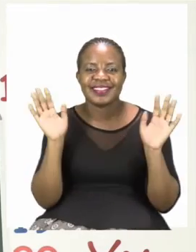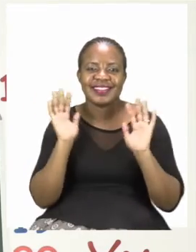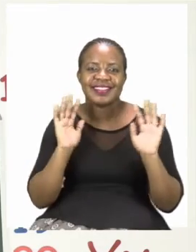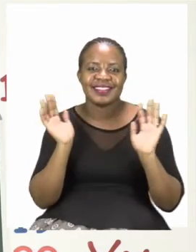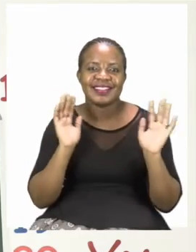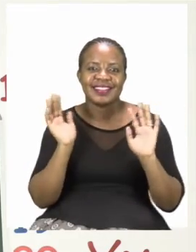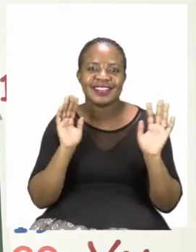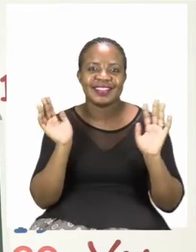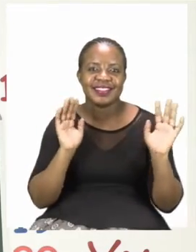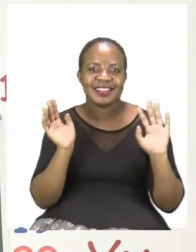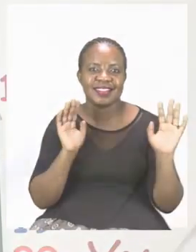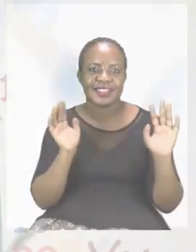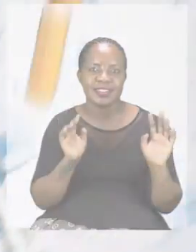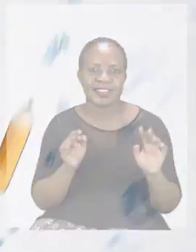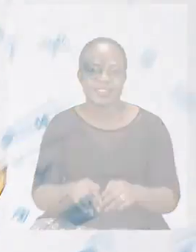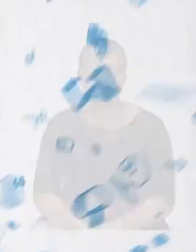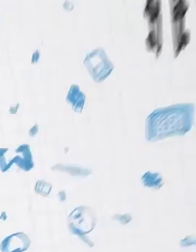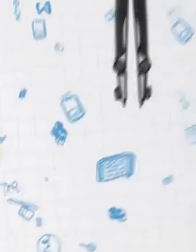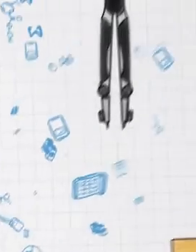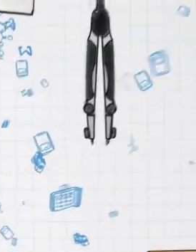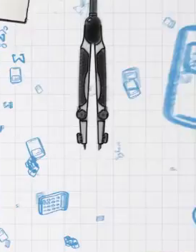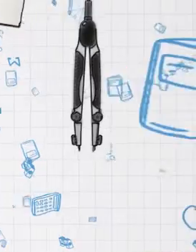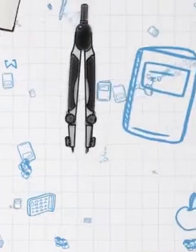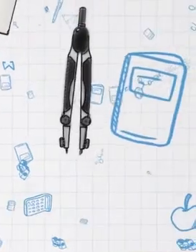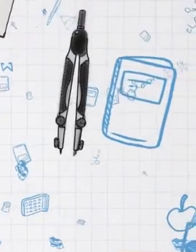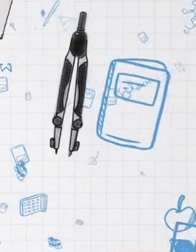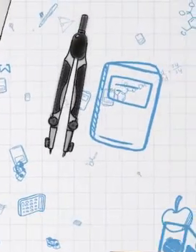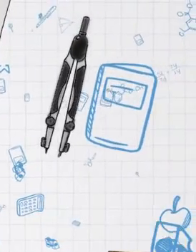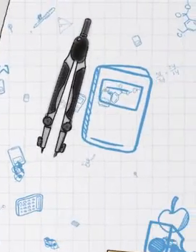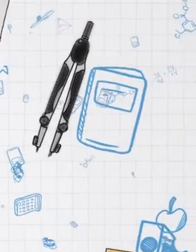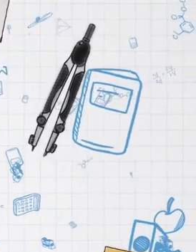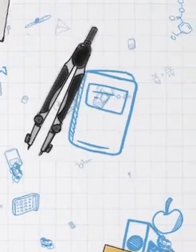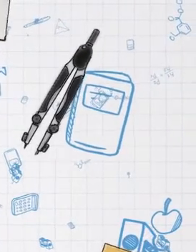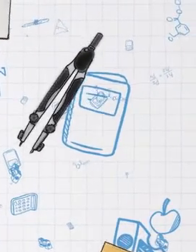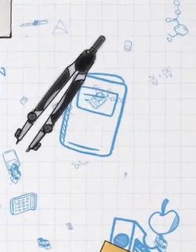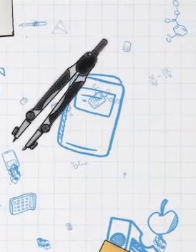on. Everyone, let's say on.